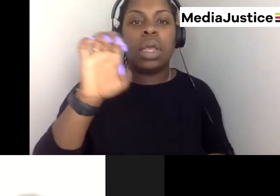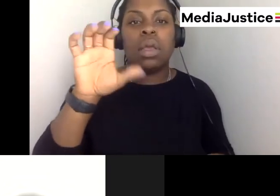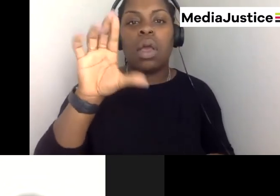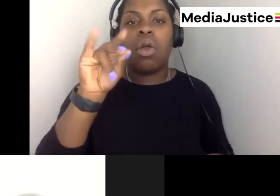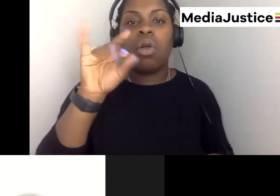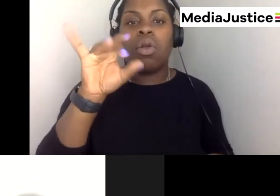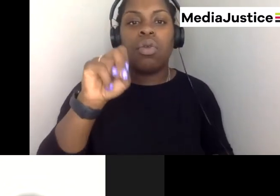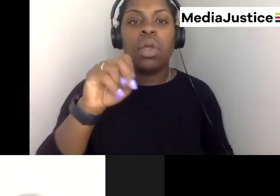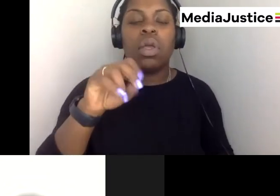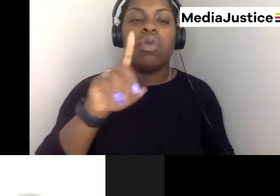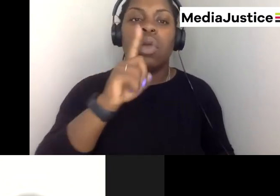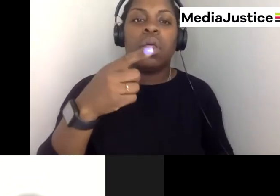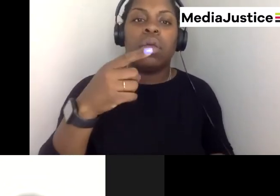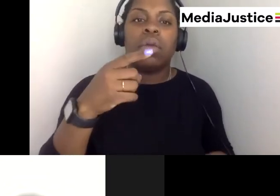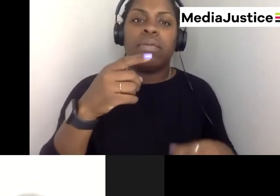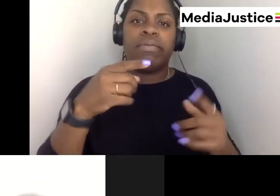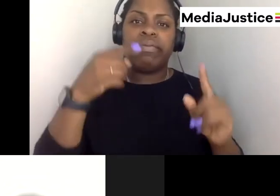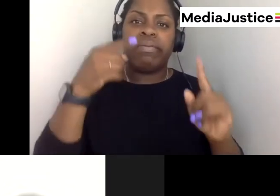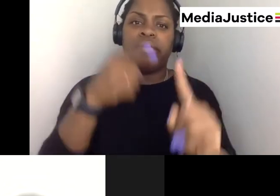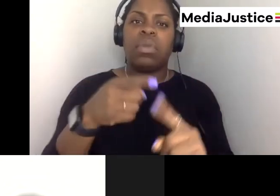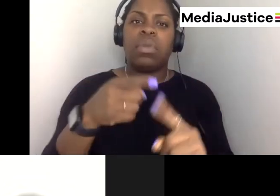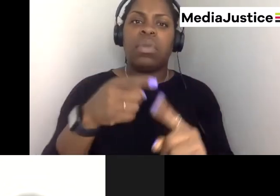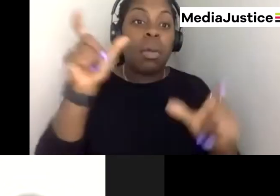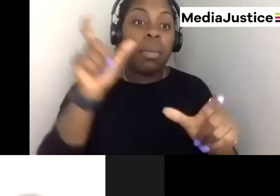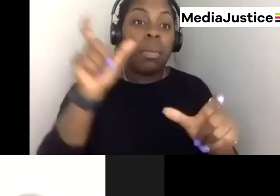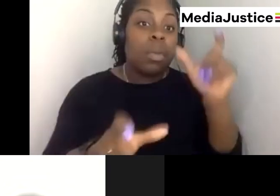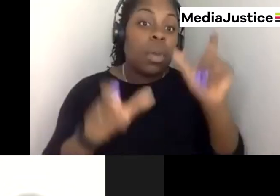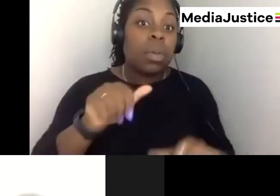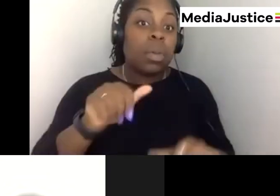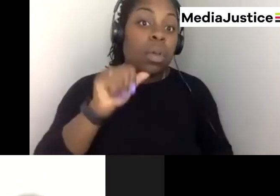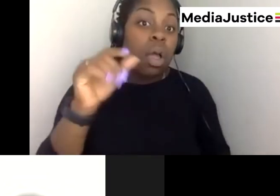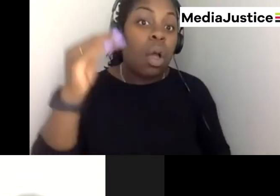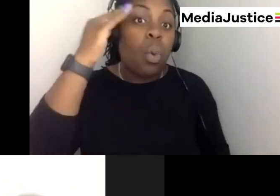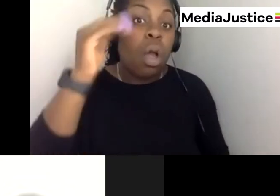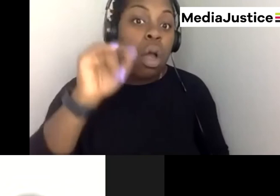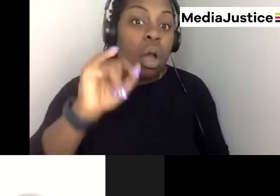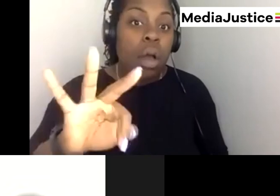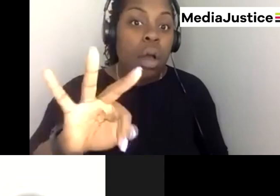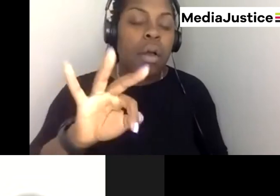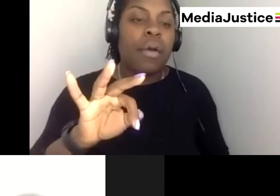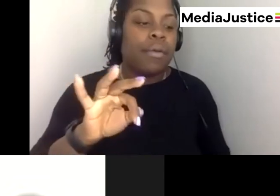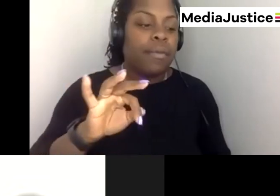immigration sphere is something that a lot of folks are still not aware of.